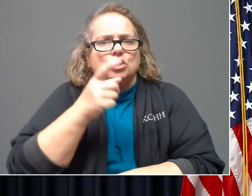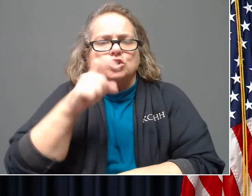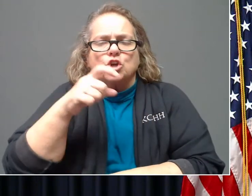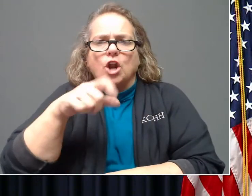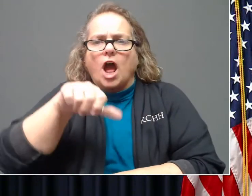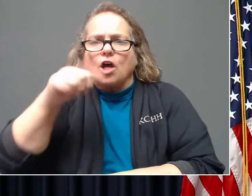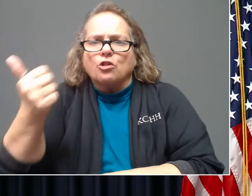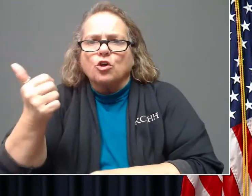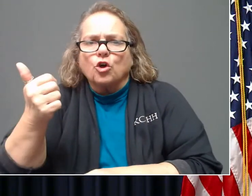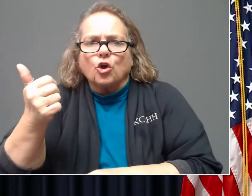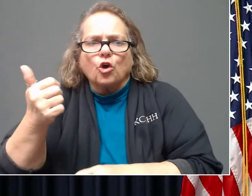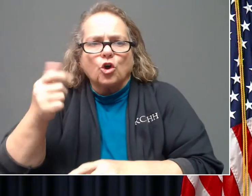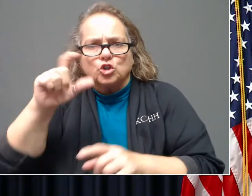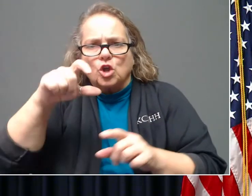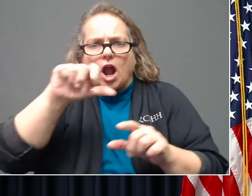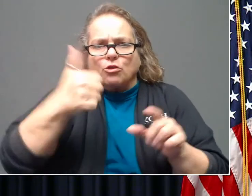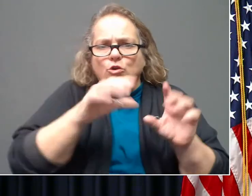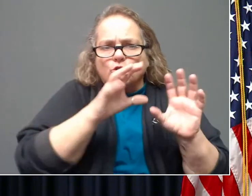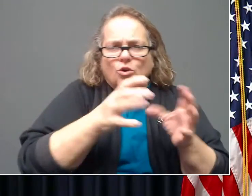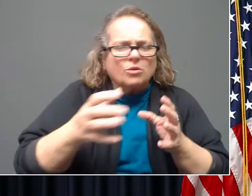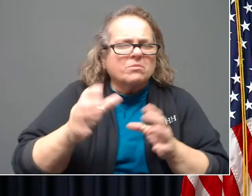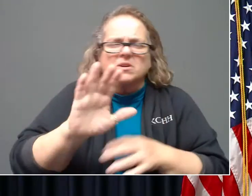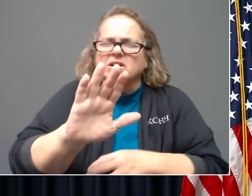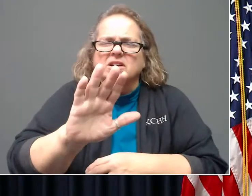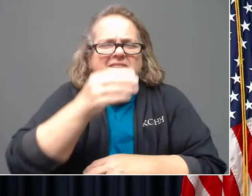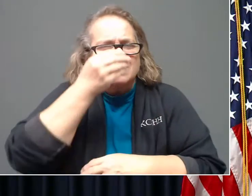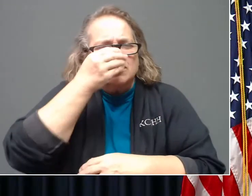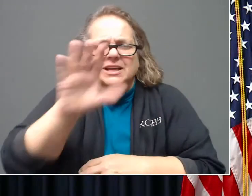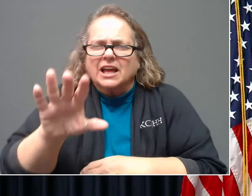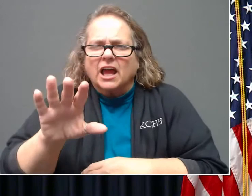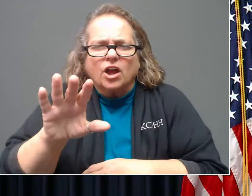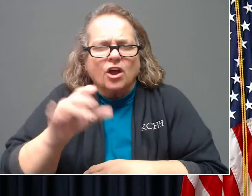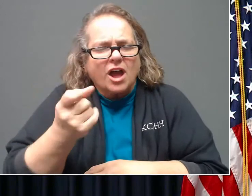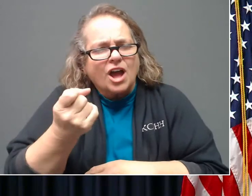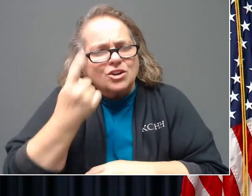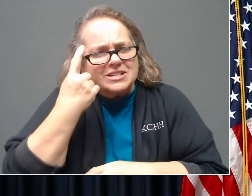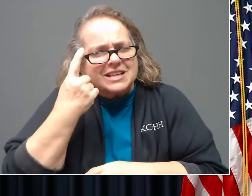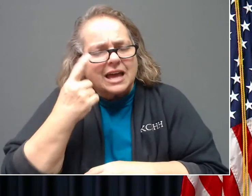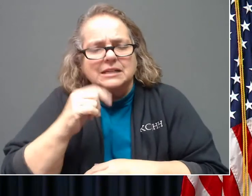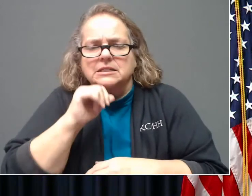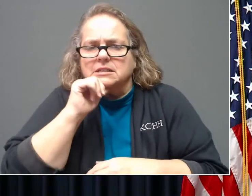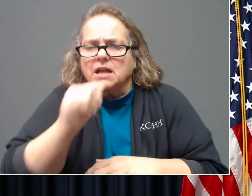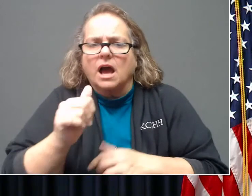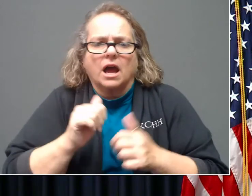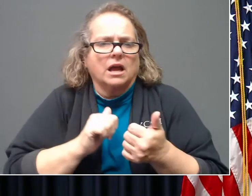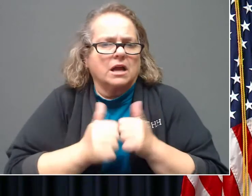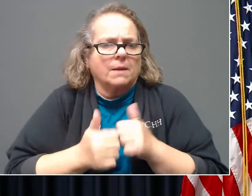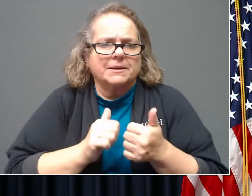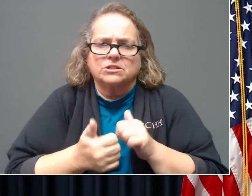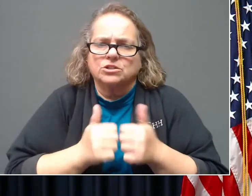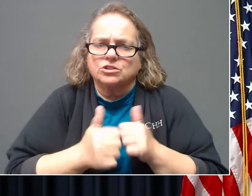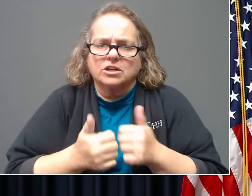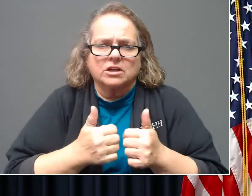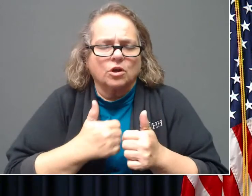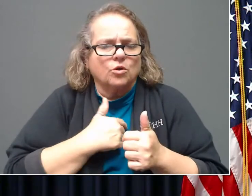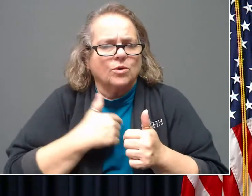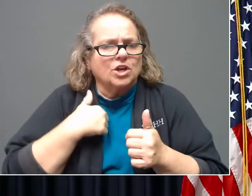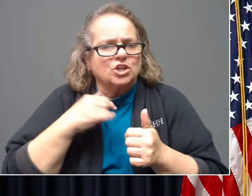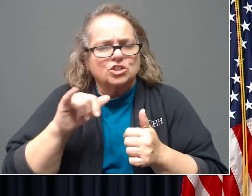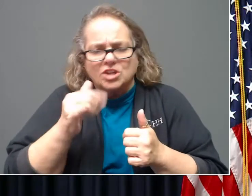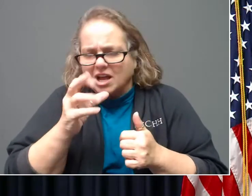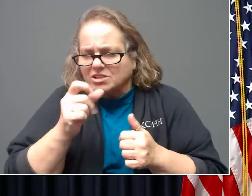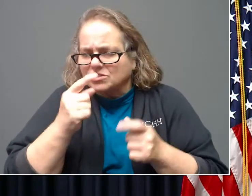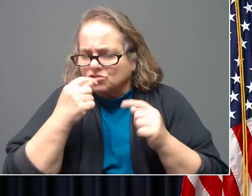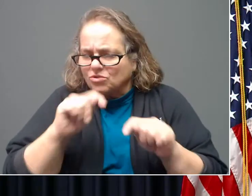together on this, understanding that this is not a competition. This is about us trying to find the